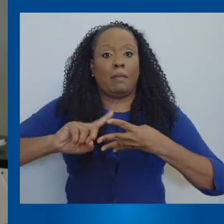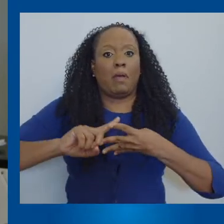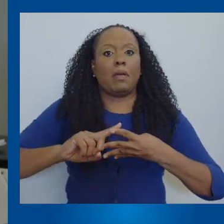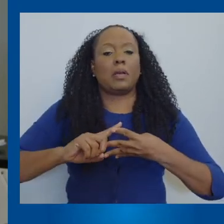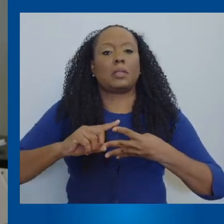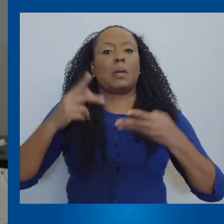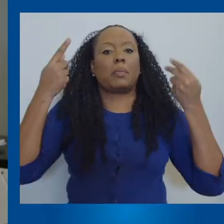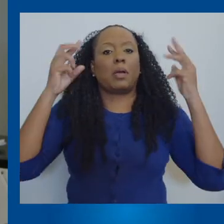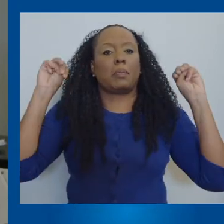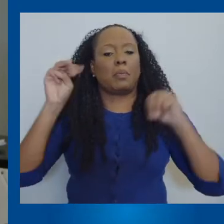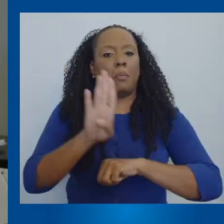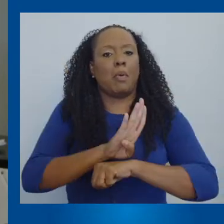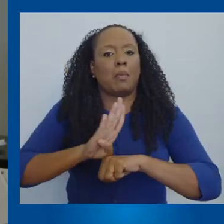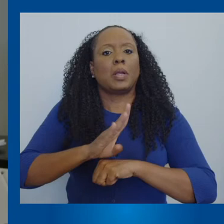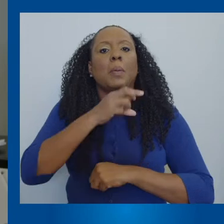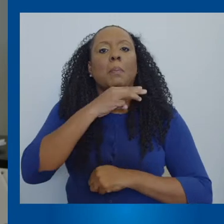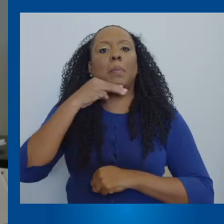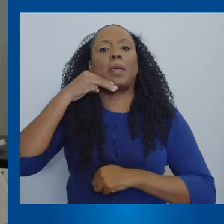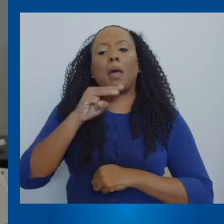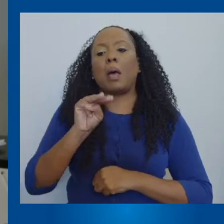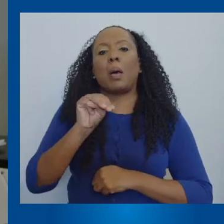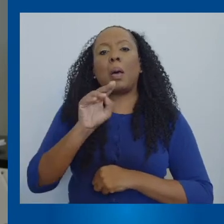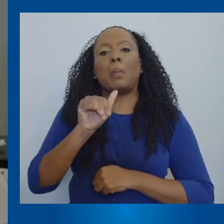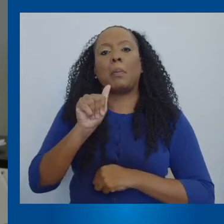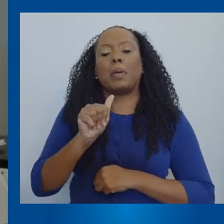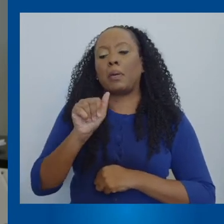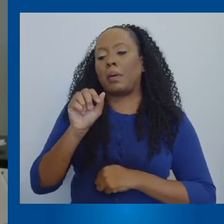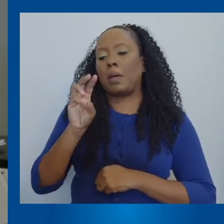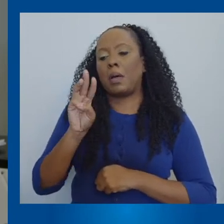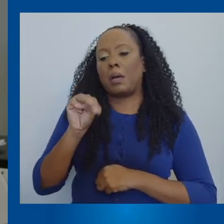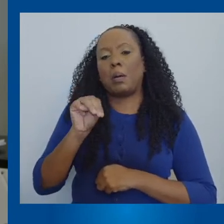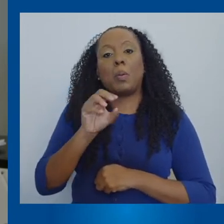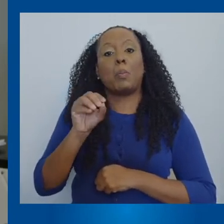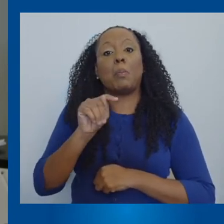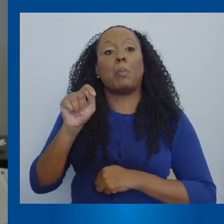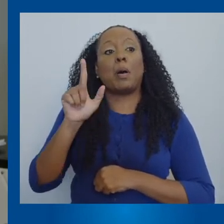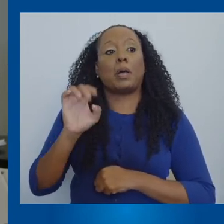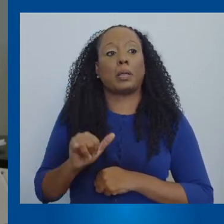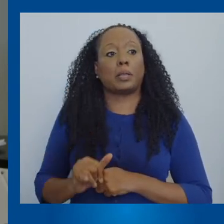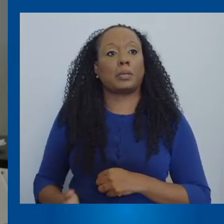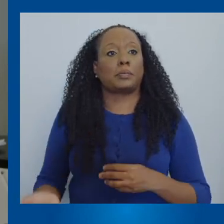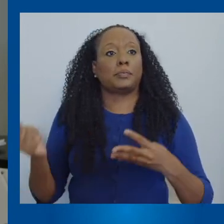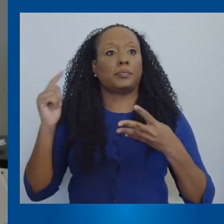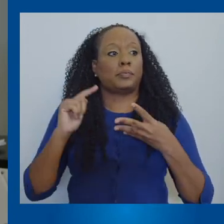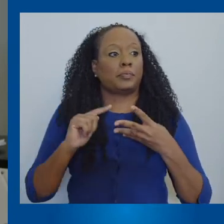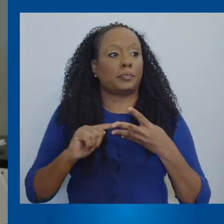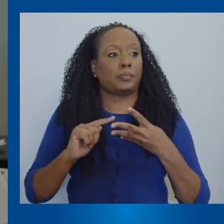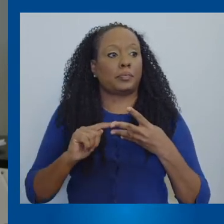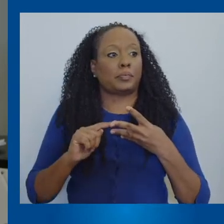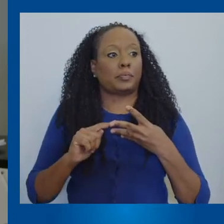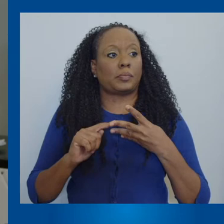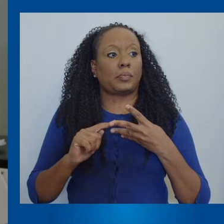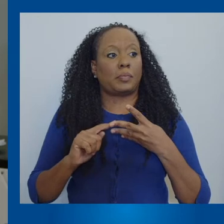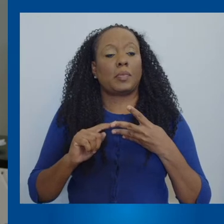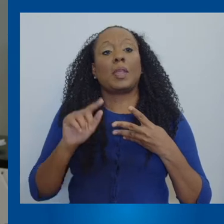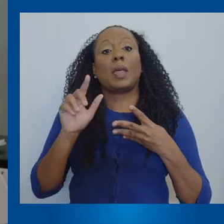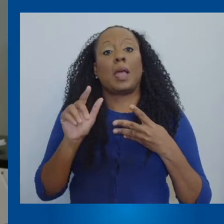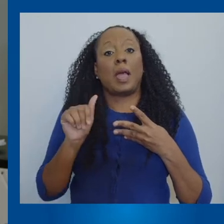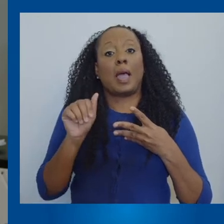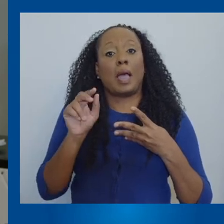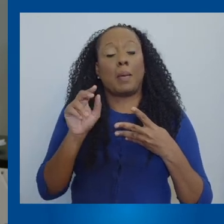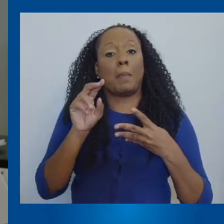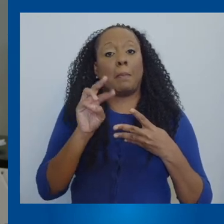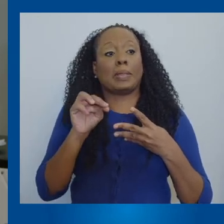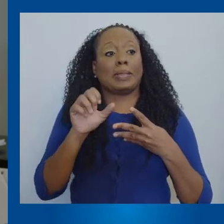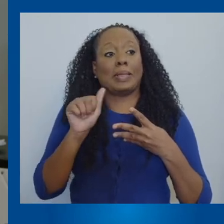Motley, Prime Minister of Barbados and Chair of the Global Leaders Group on AMR, and by Ms. Inger Anderson, UN